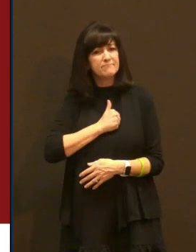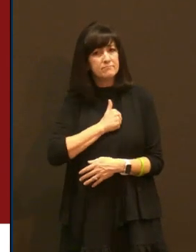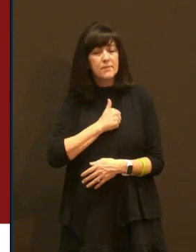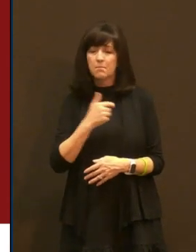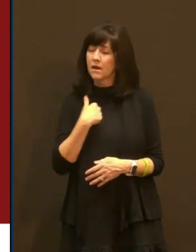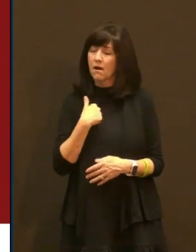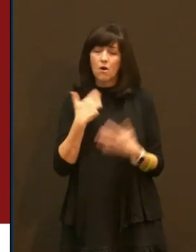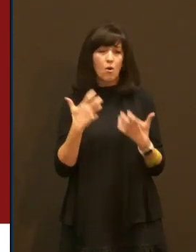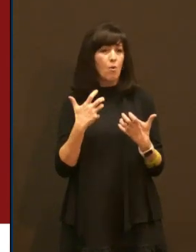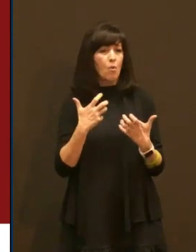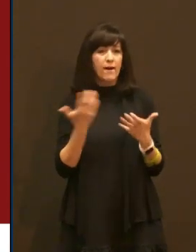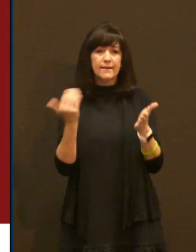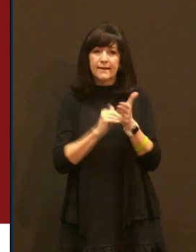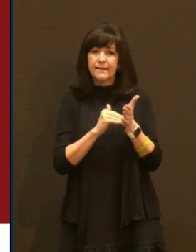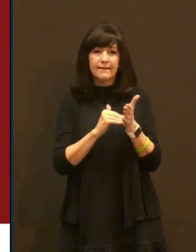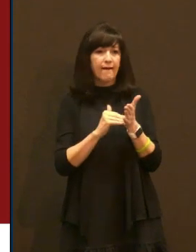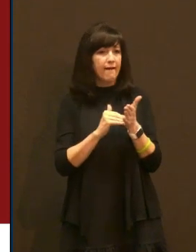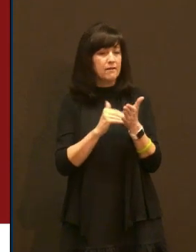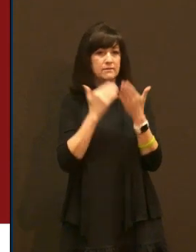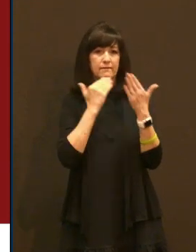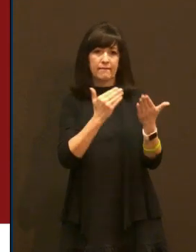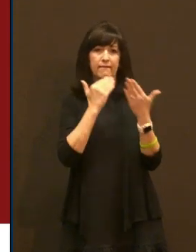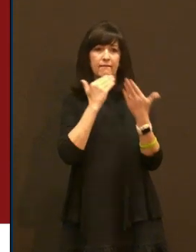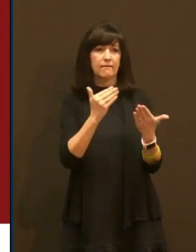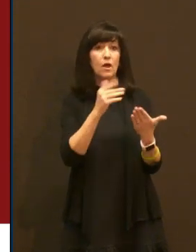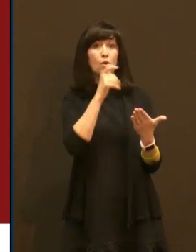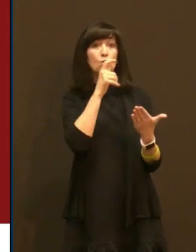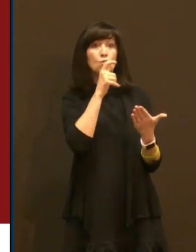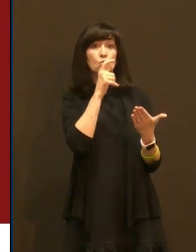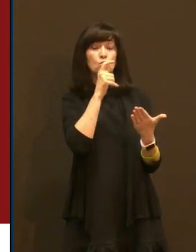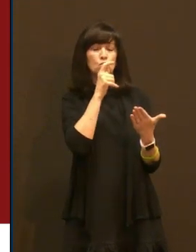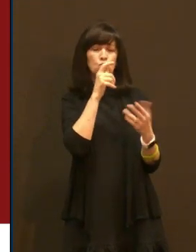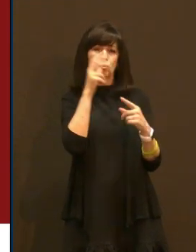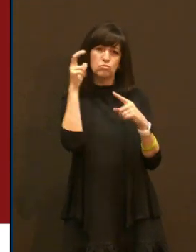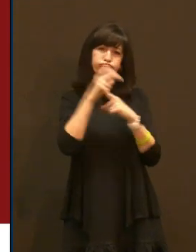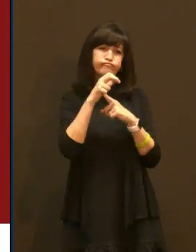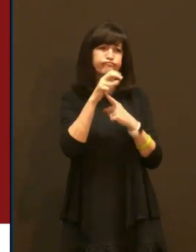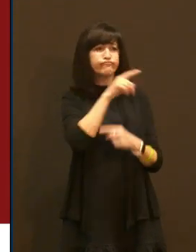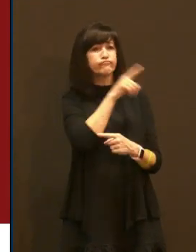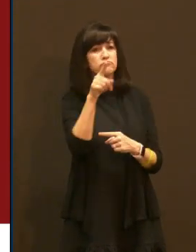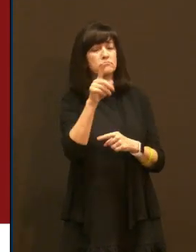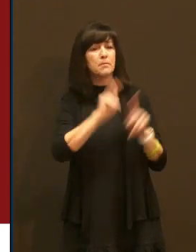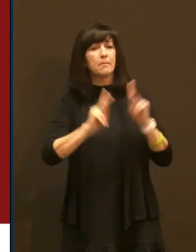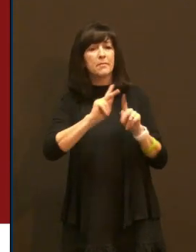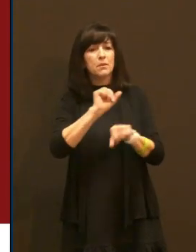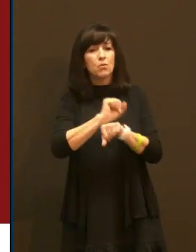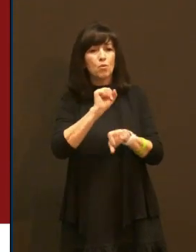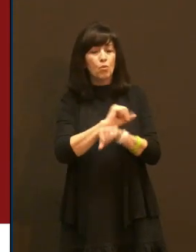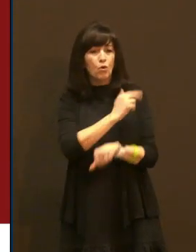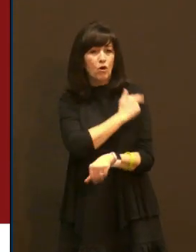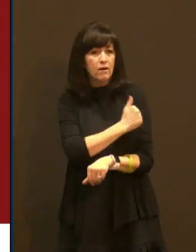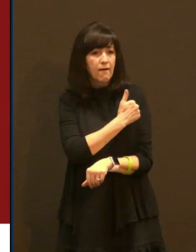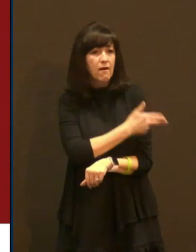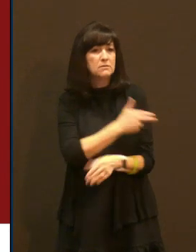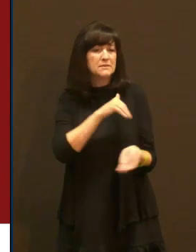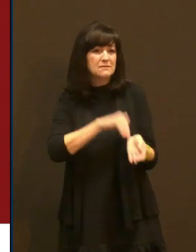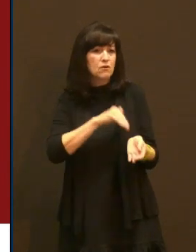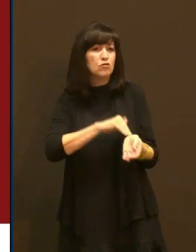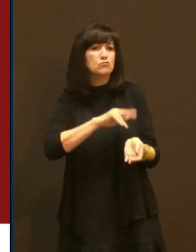healthcare providers. Again, we can't say it enough, to the hospitals who've treated the patients, the more seriously ill, critically